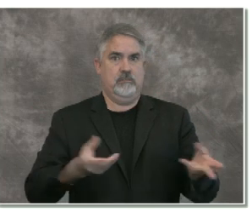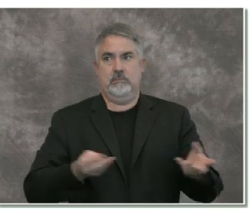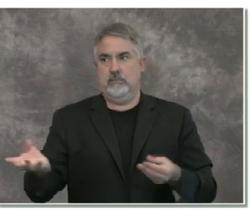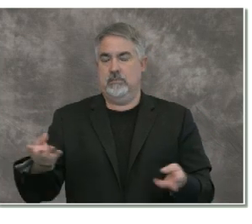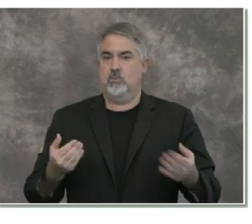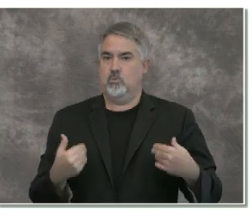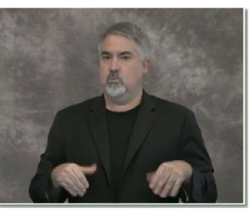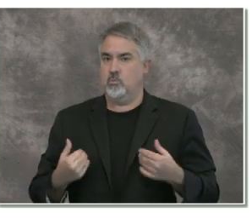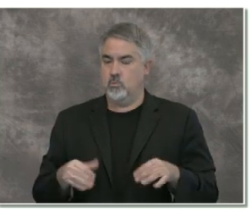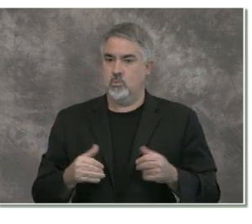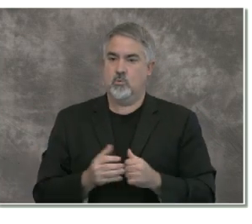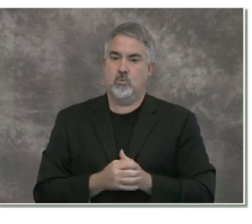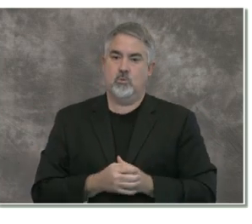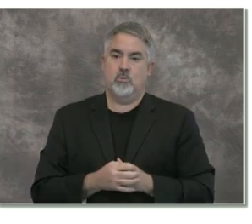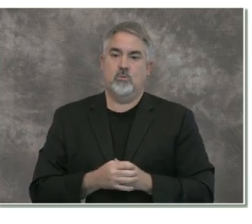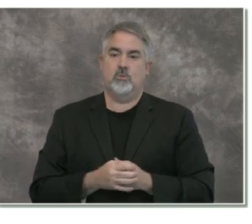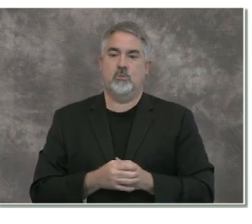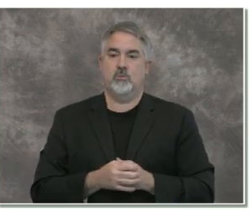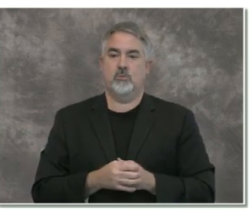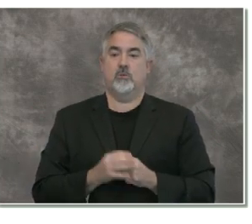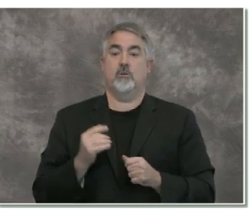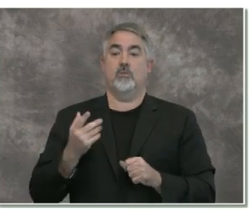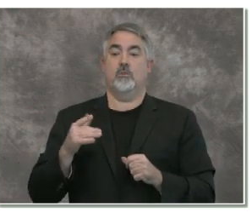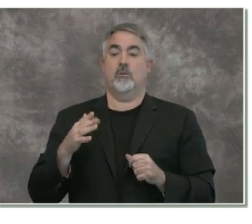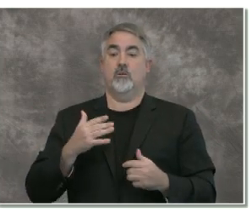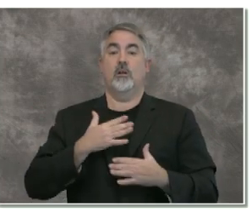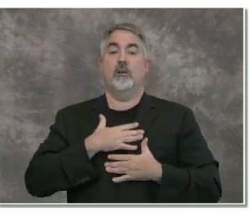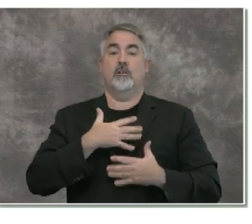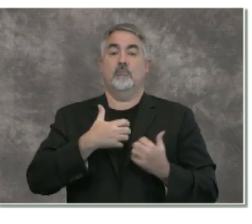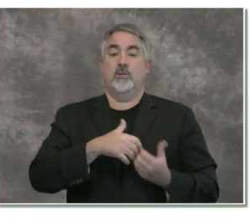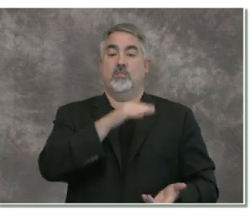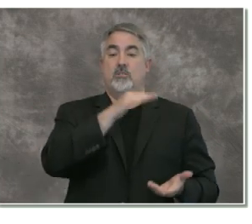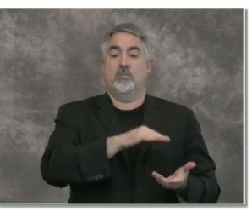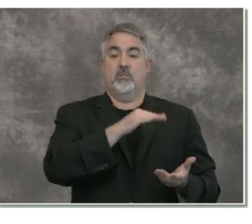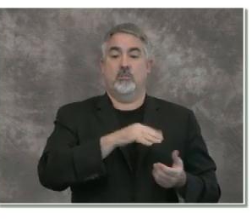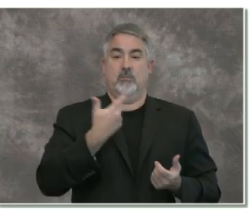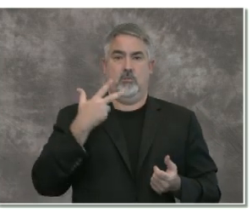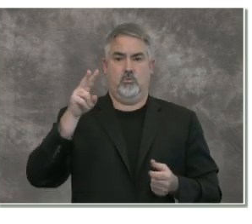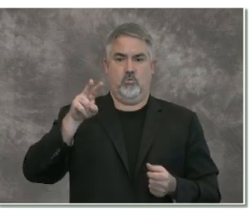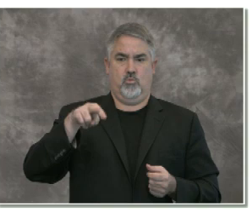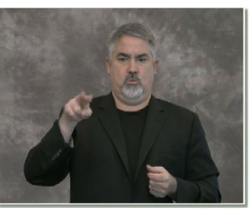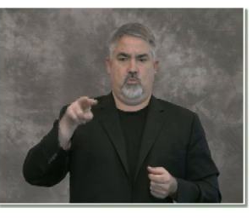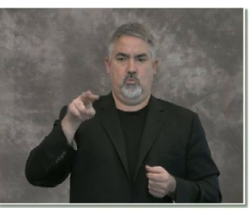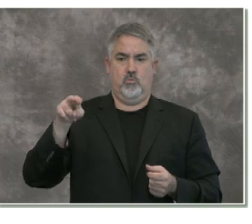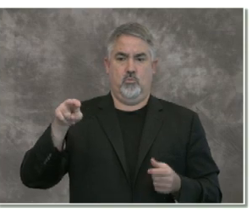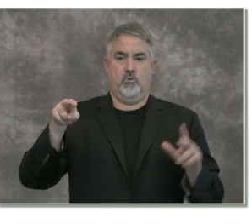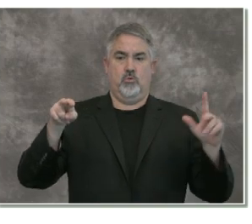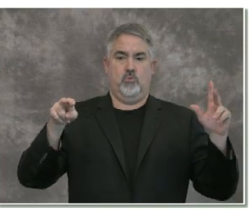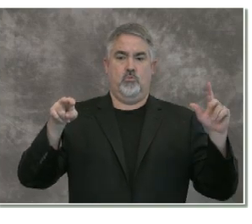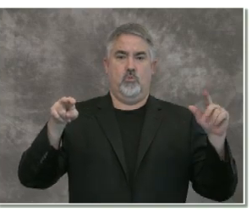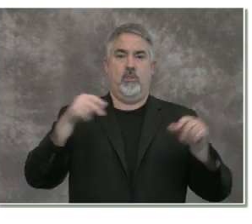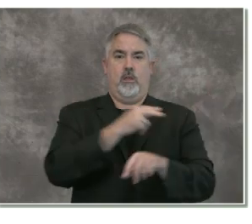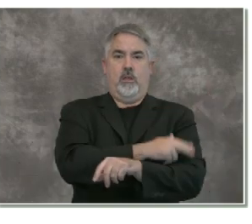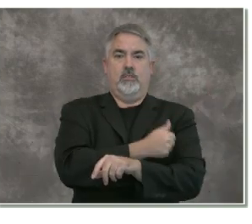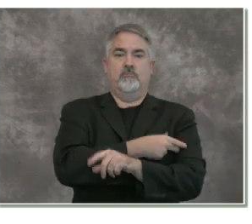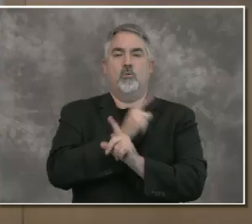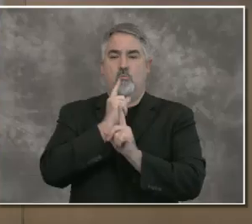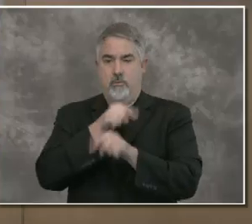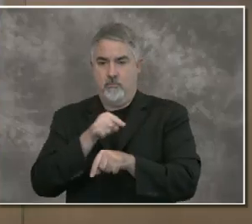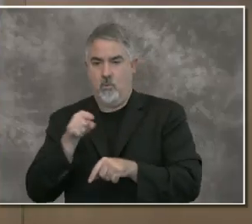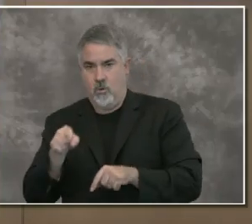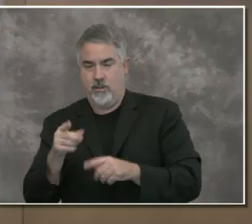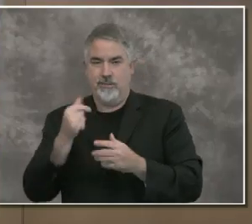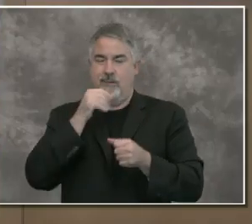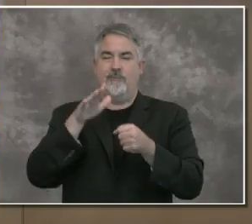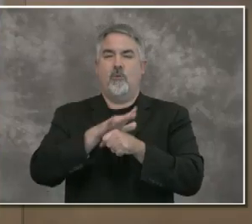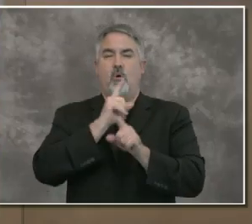but that's because at the time of producing the report, only 22 of the 23 hospitals had reported. We will continue to keep